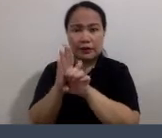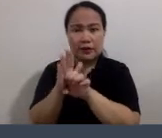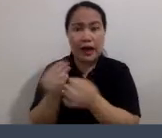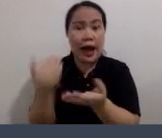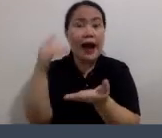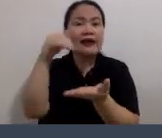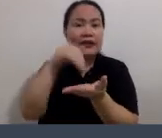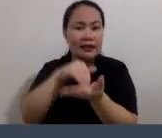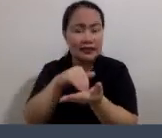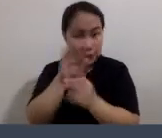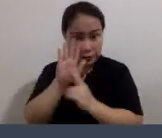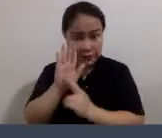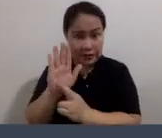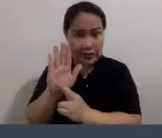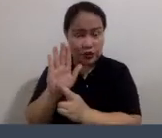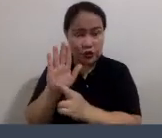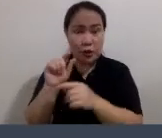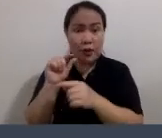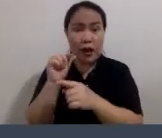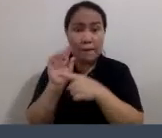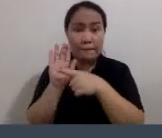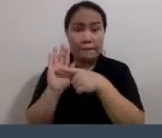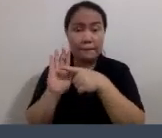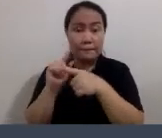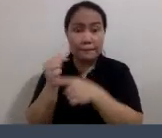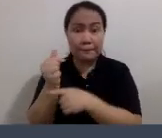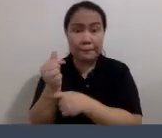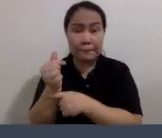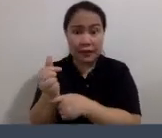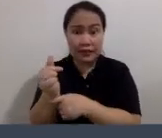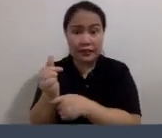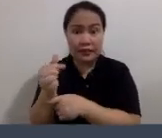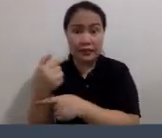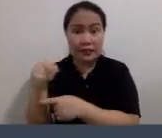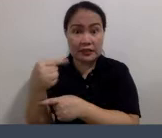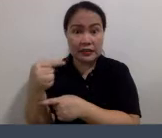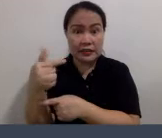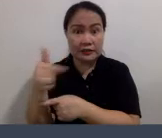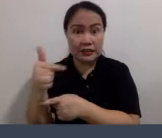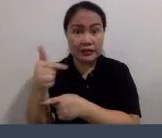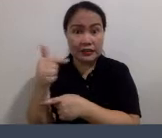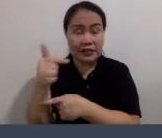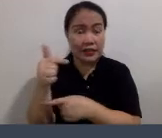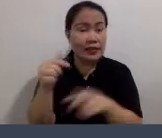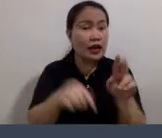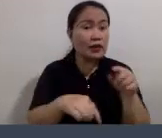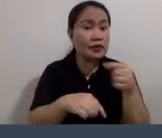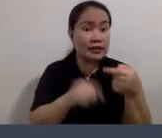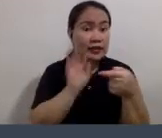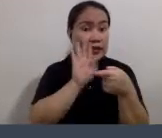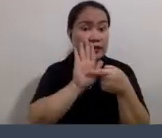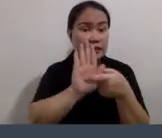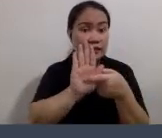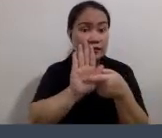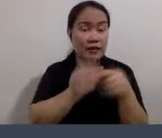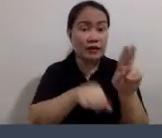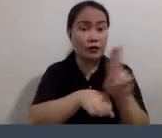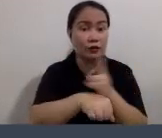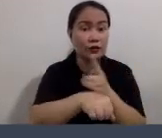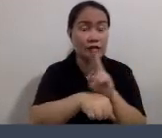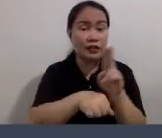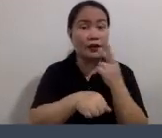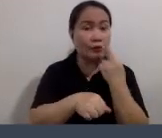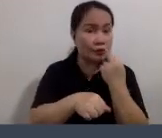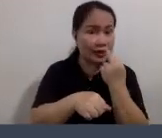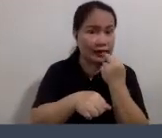our representation for positive integer is green. For negative integer, we will use red. Okay. And